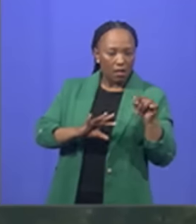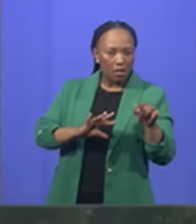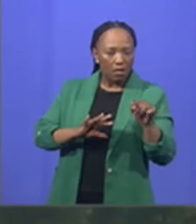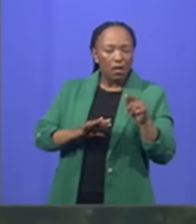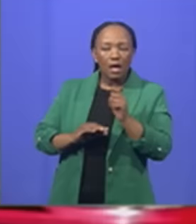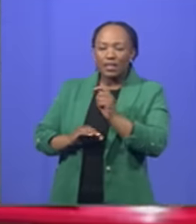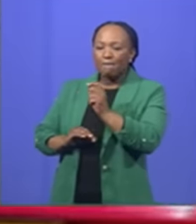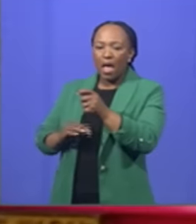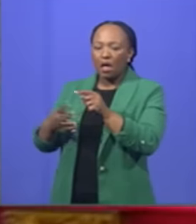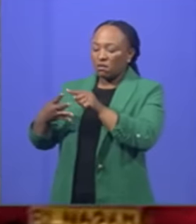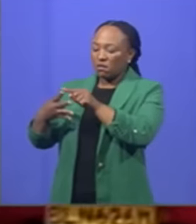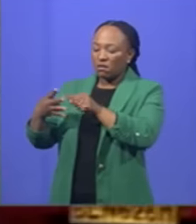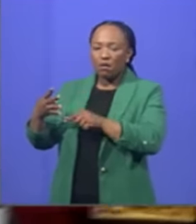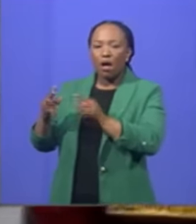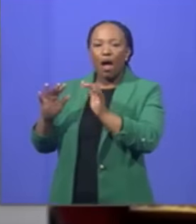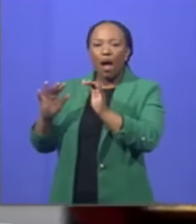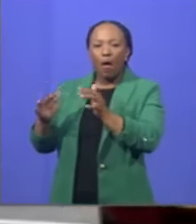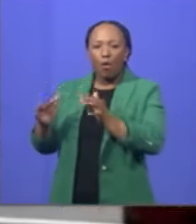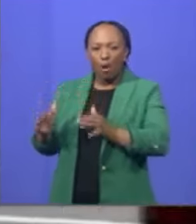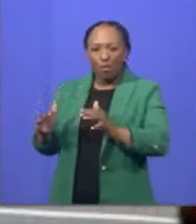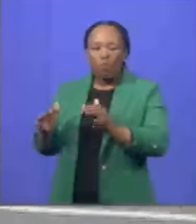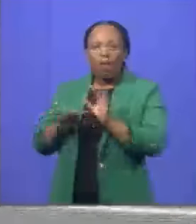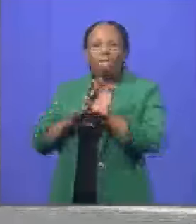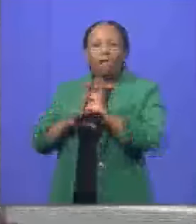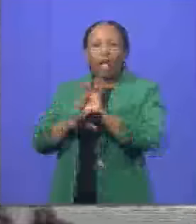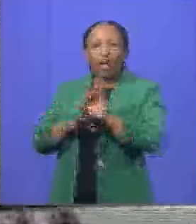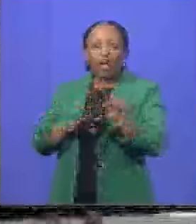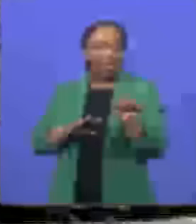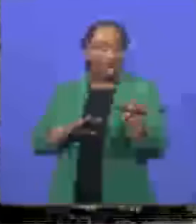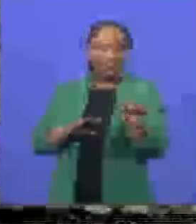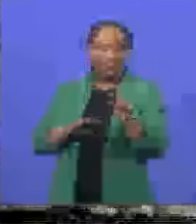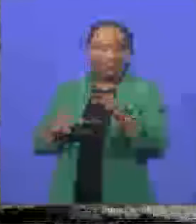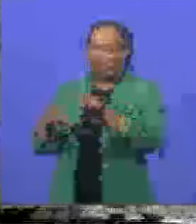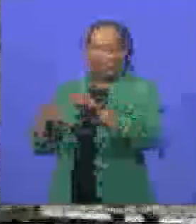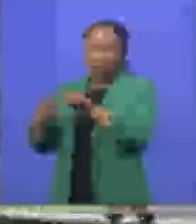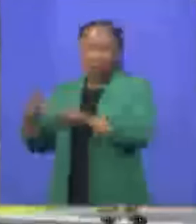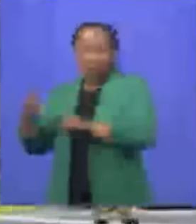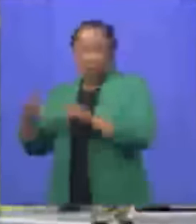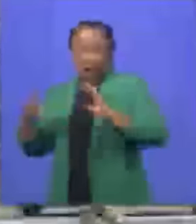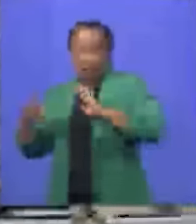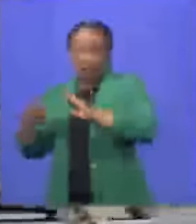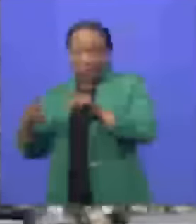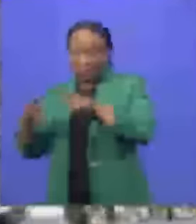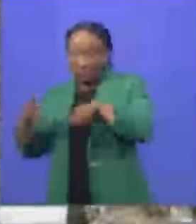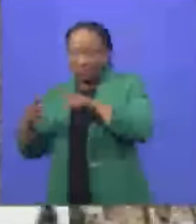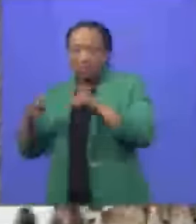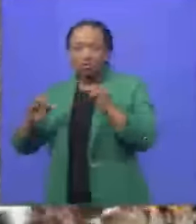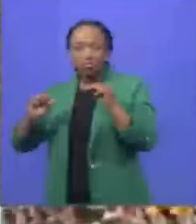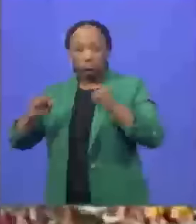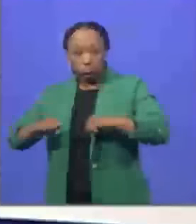payment plan that has been signed by both themselves and together with those creditors.